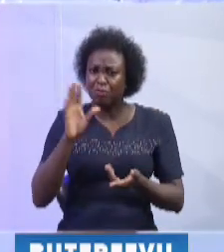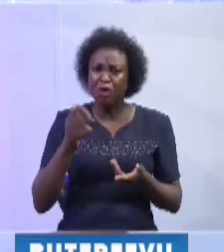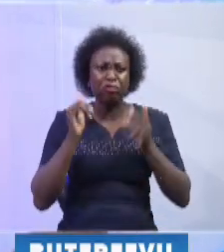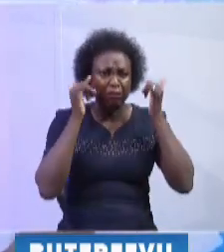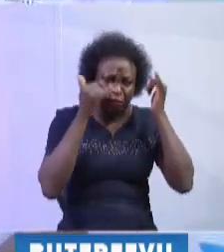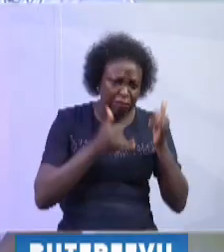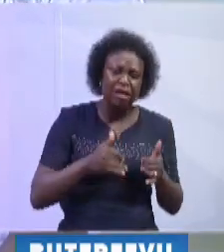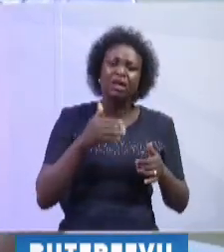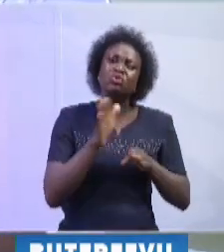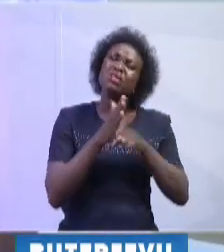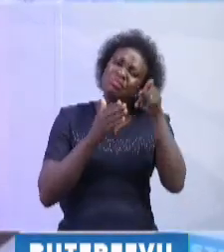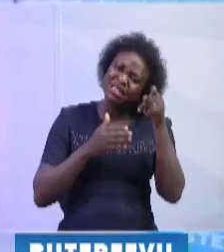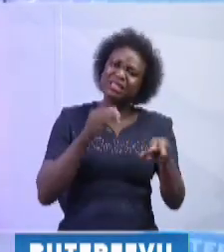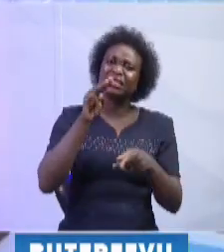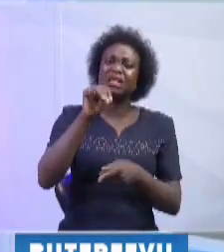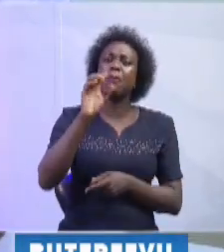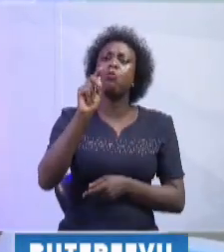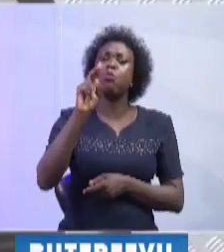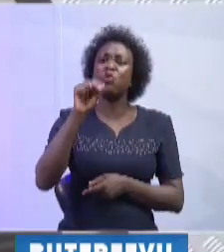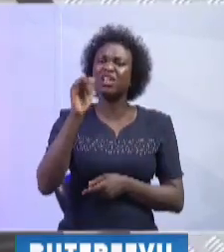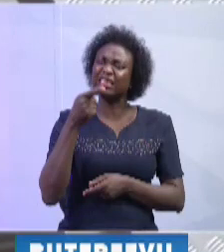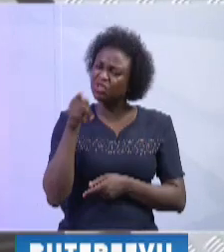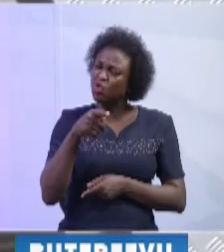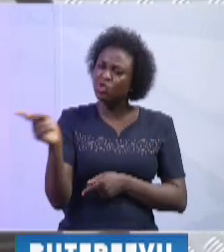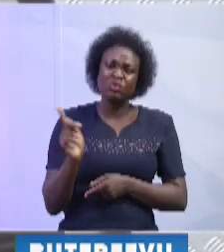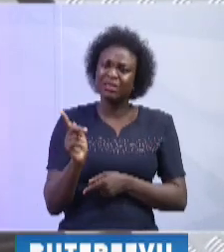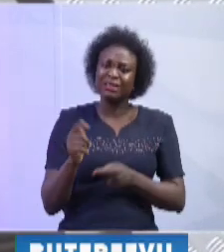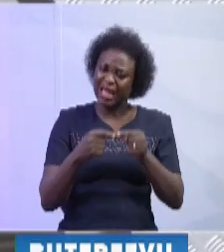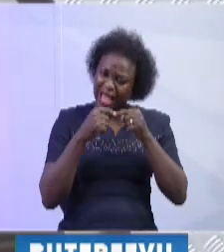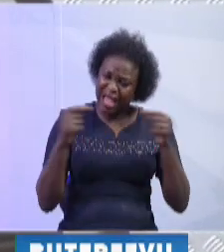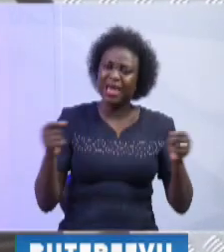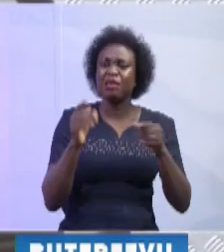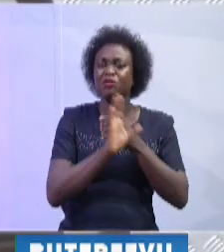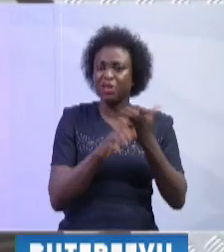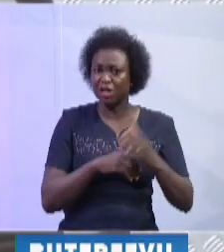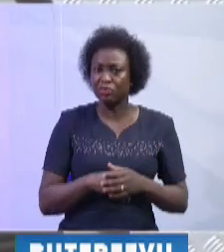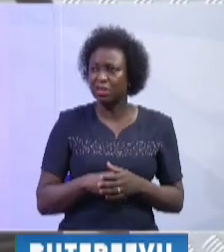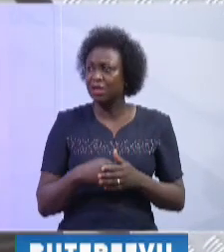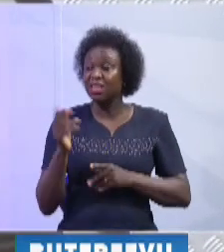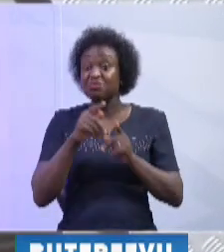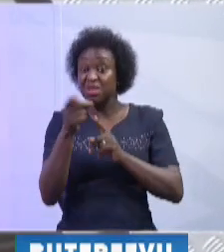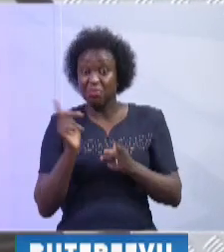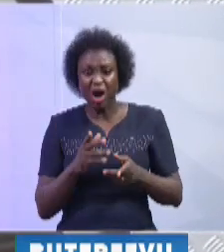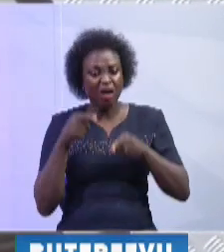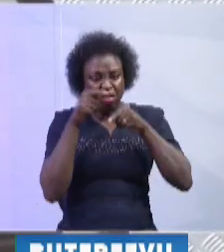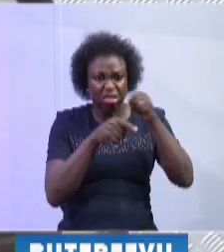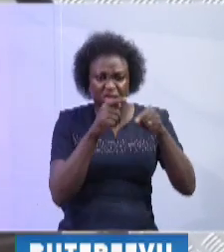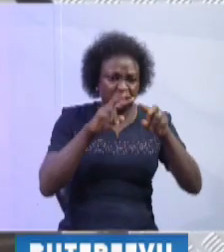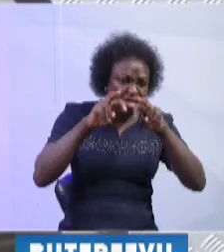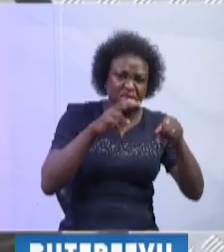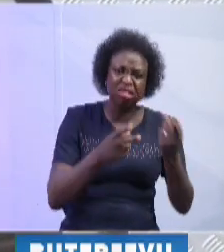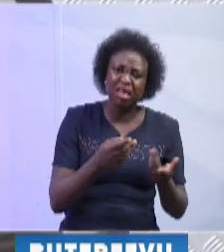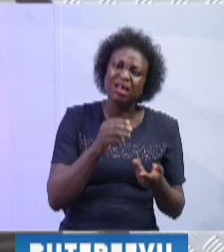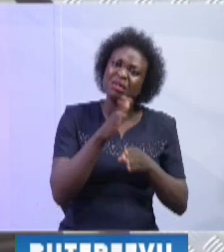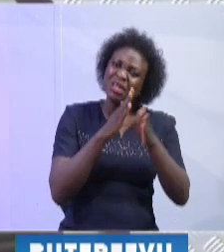minisita Msenero era bano abayise balabi ba ggwanga. Now I saw some people attacking Msenero. Then I said, but do these people know